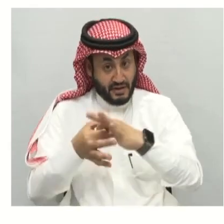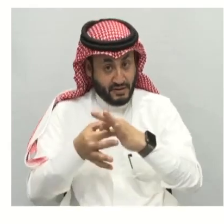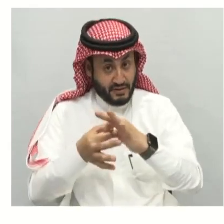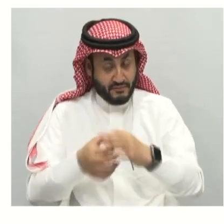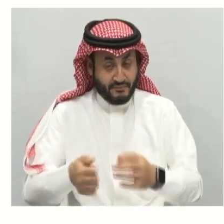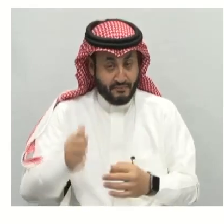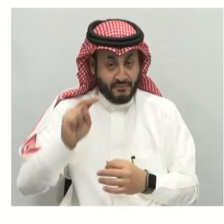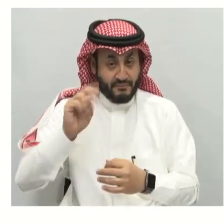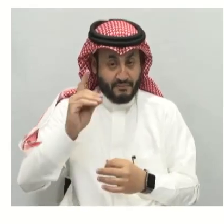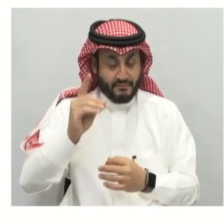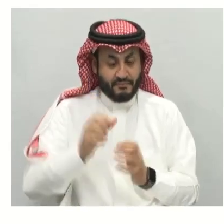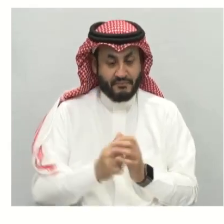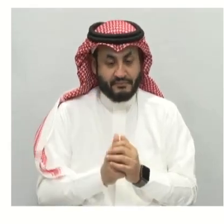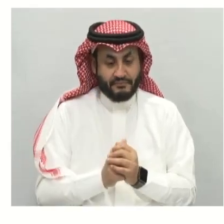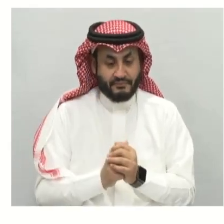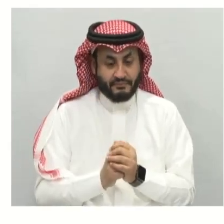And